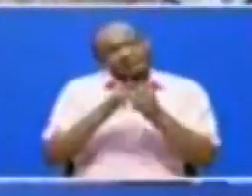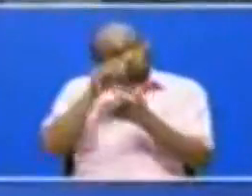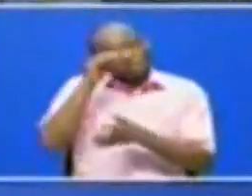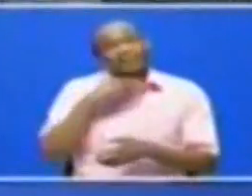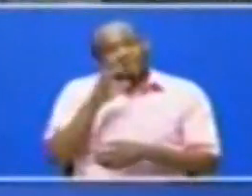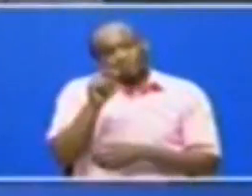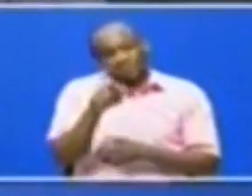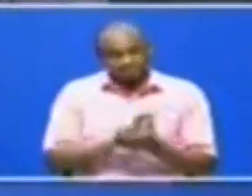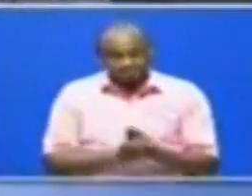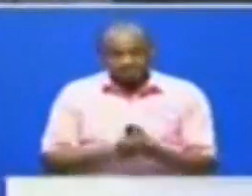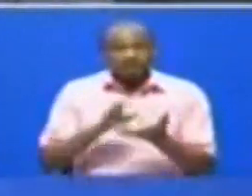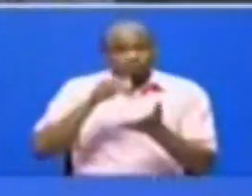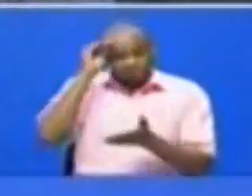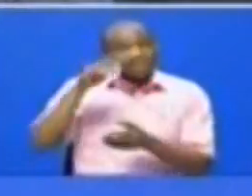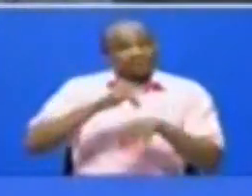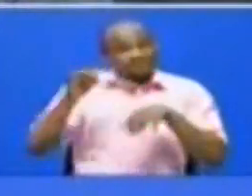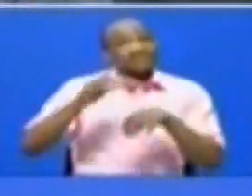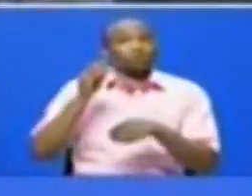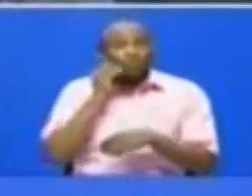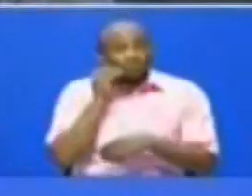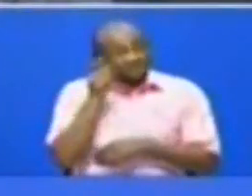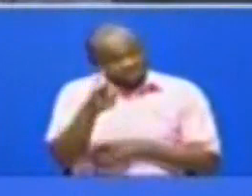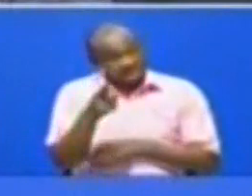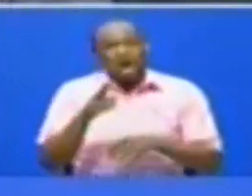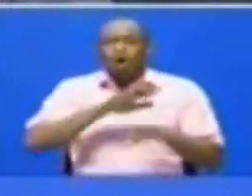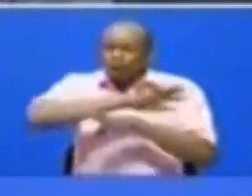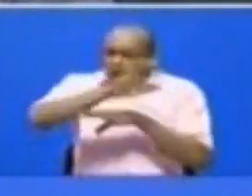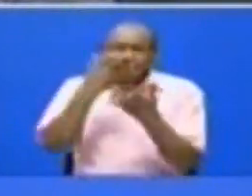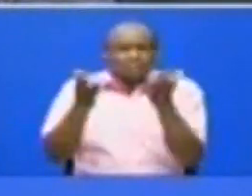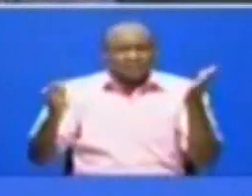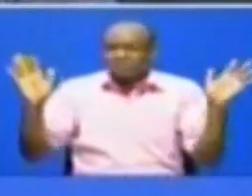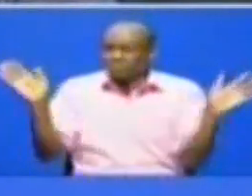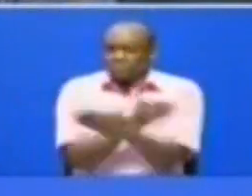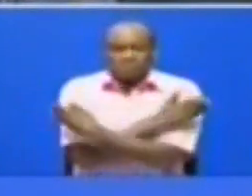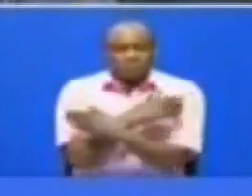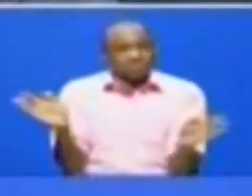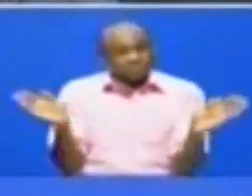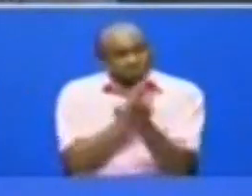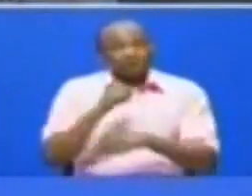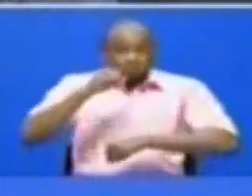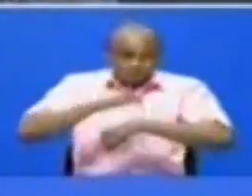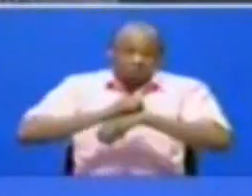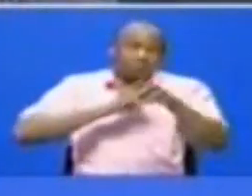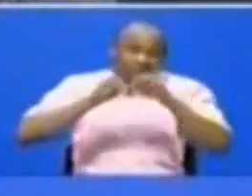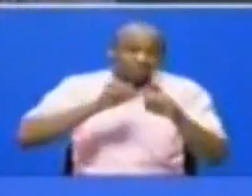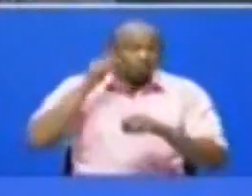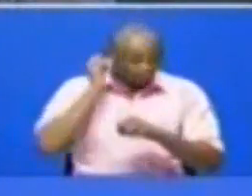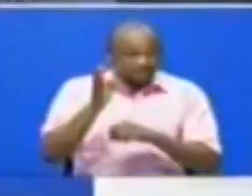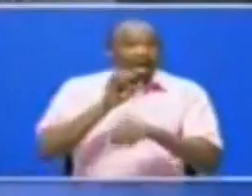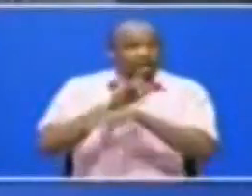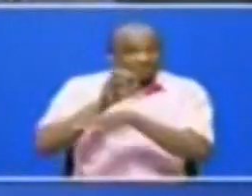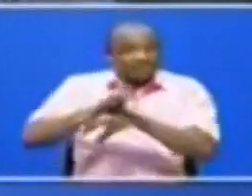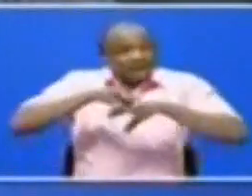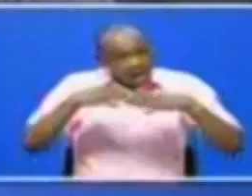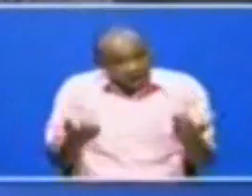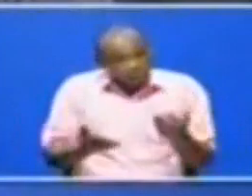students. The students in the affected dormitory lost all their belongings in the fire, and the school management will advise on the